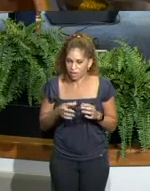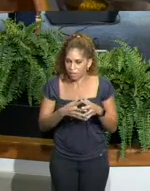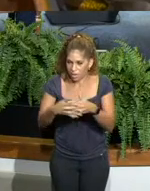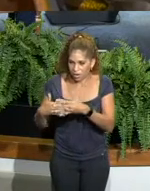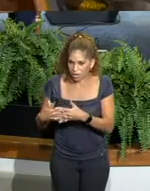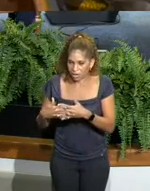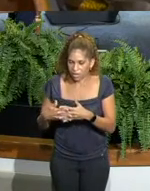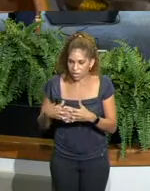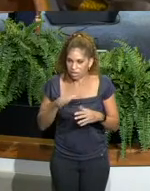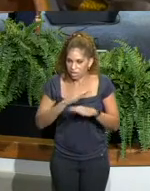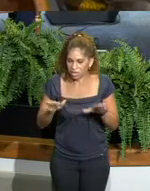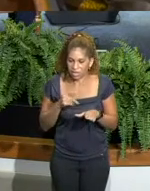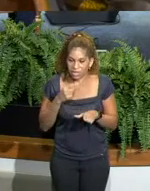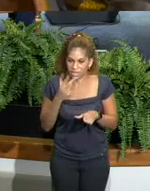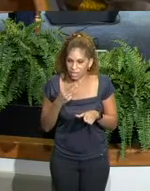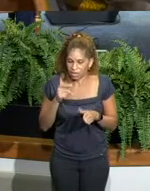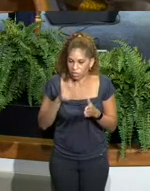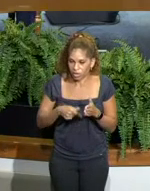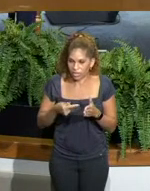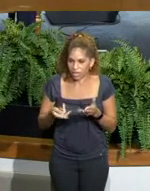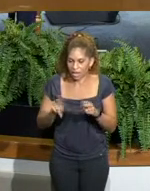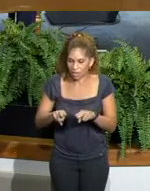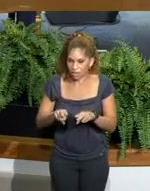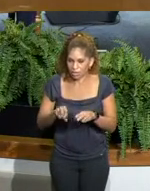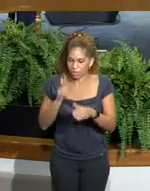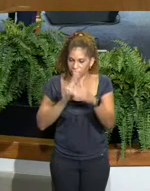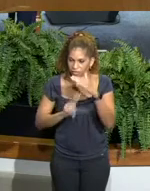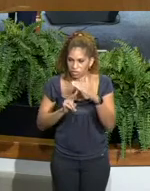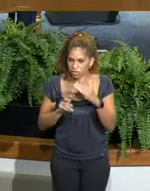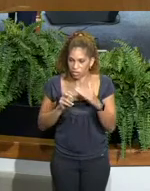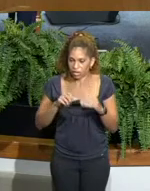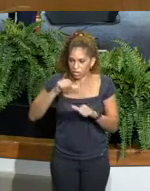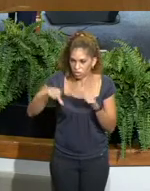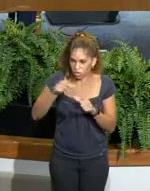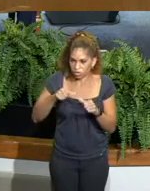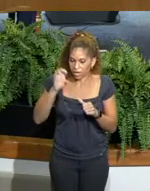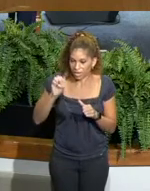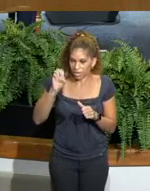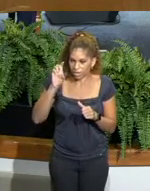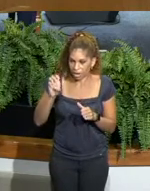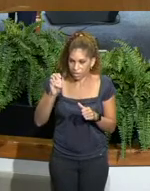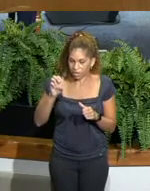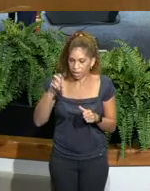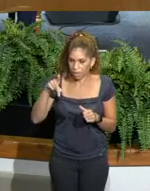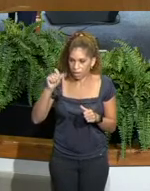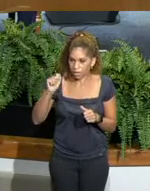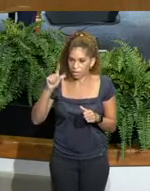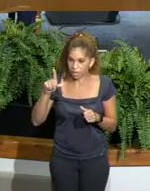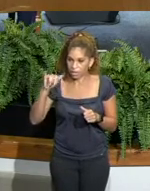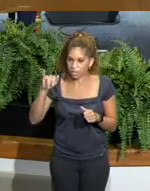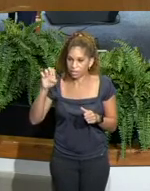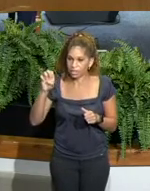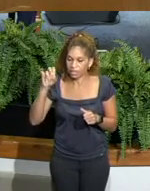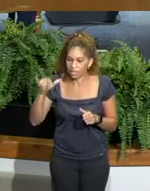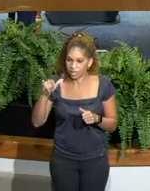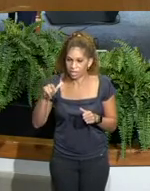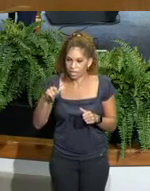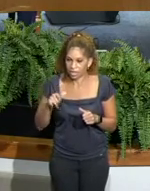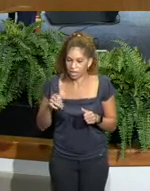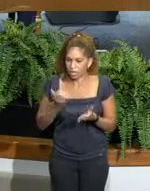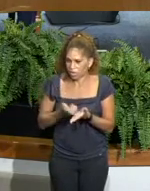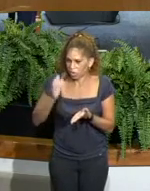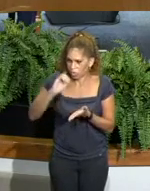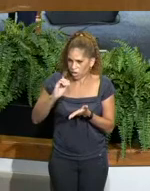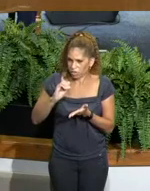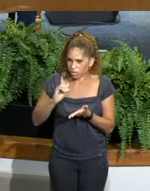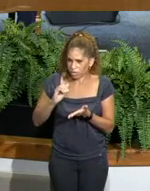happening with visionary and social economic policy, the health and well-being, the soul of the nation at stake. These